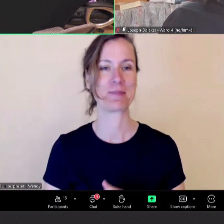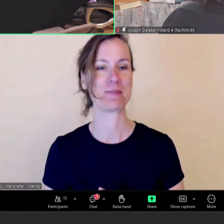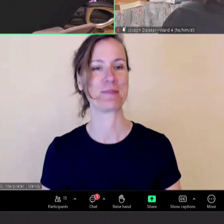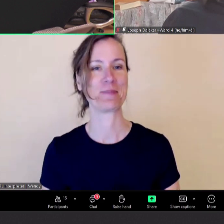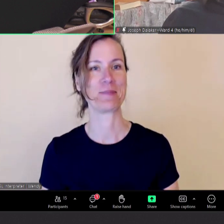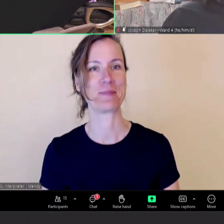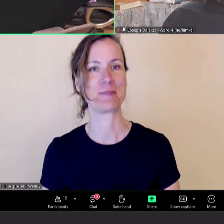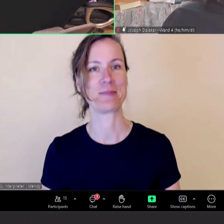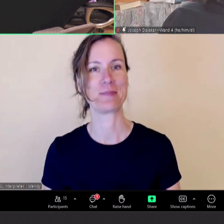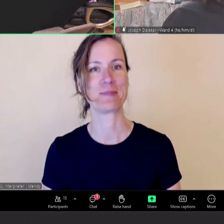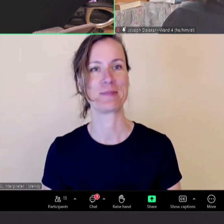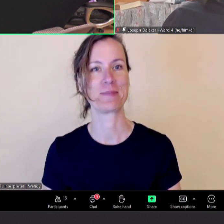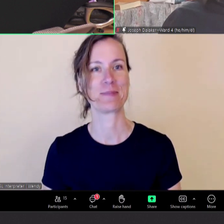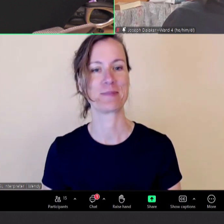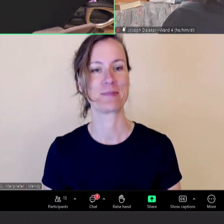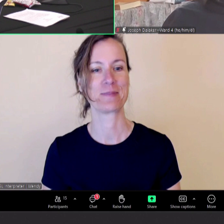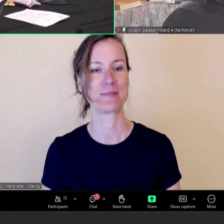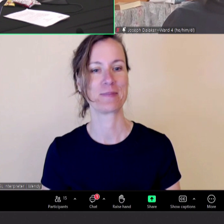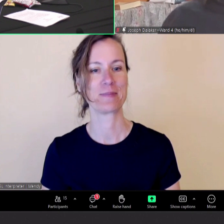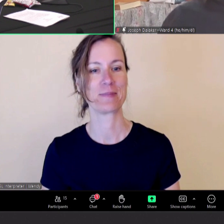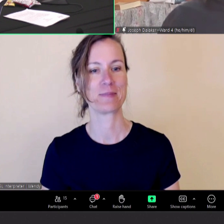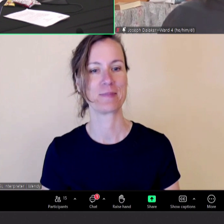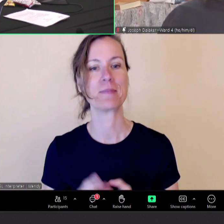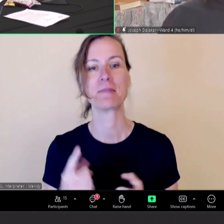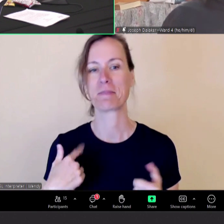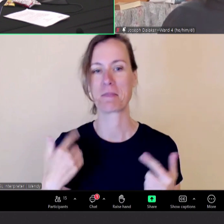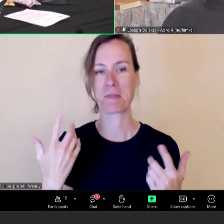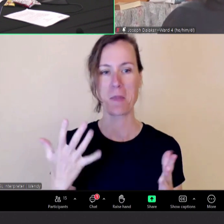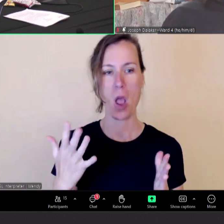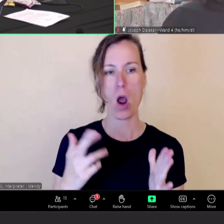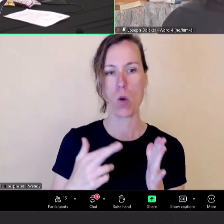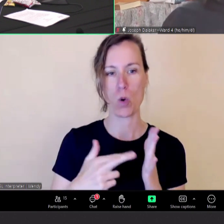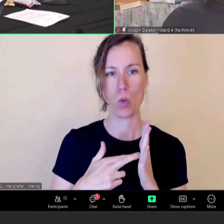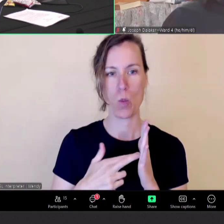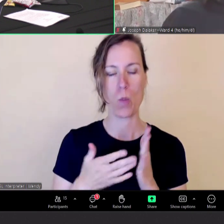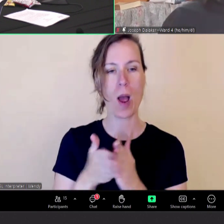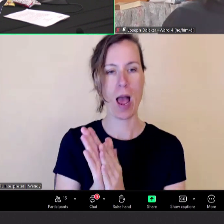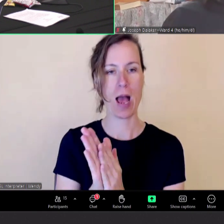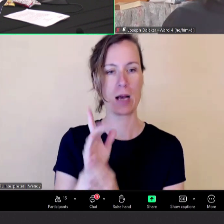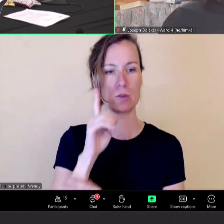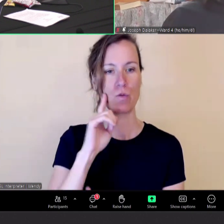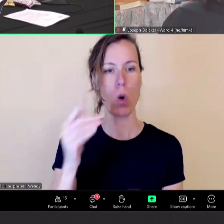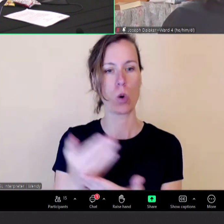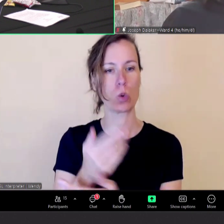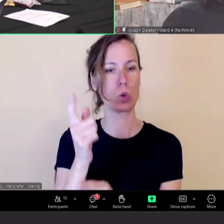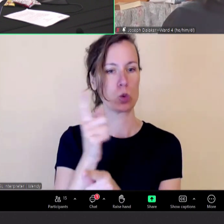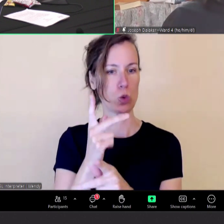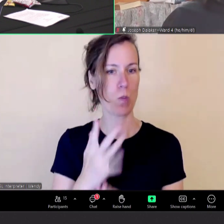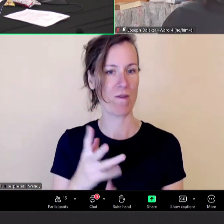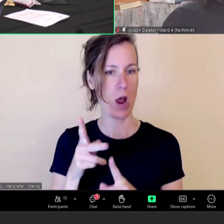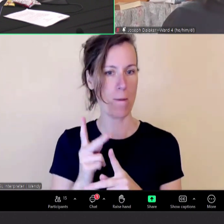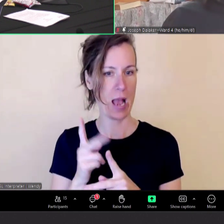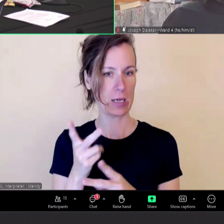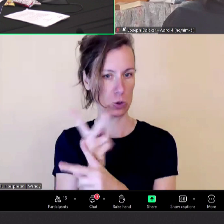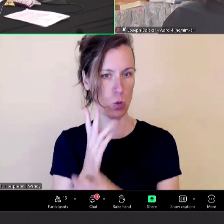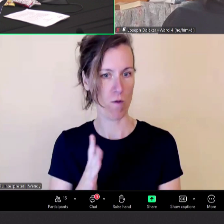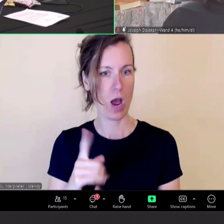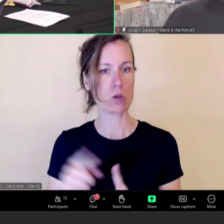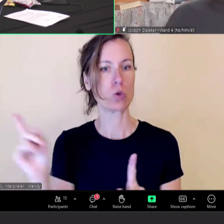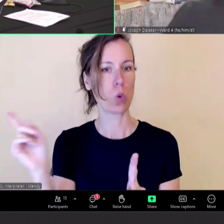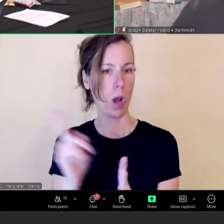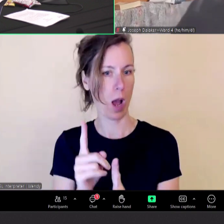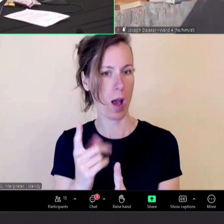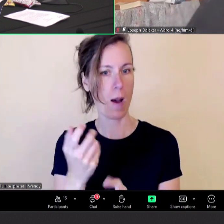But yeah, I also requested for the new maintenance supervisor to make an appearance so we can get to know him as well. I know Mr. Sean